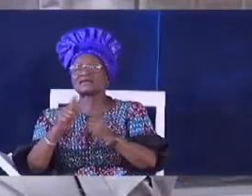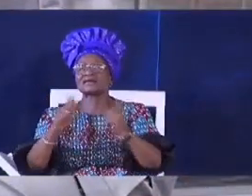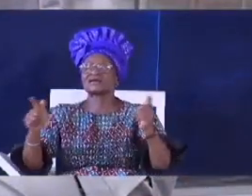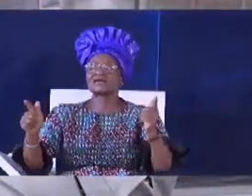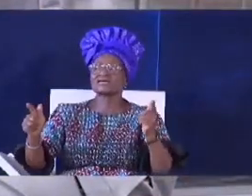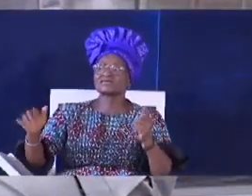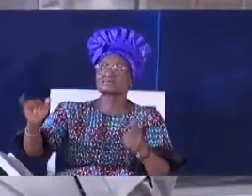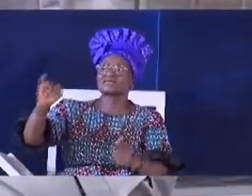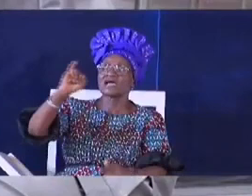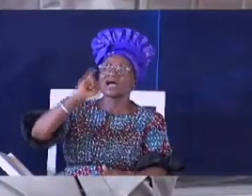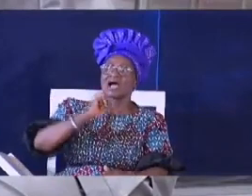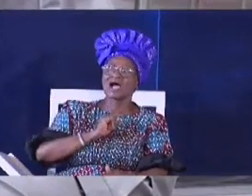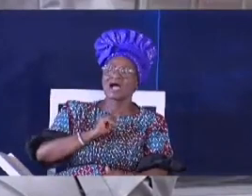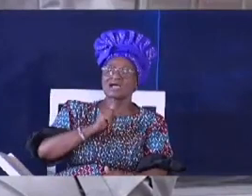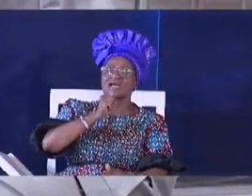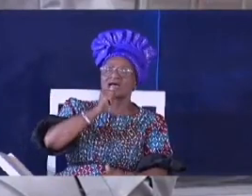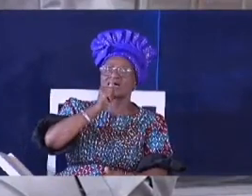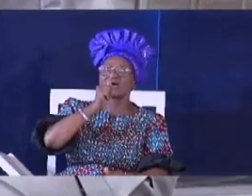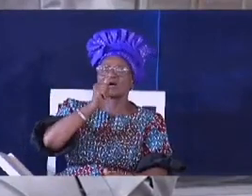God.